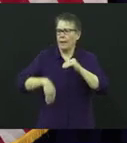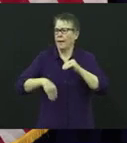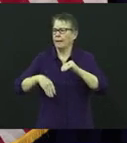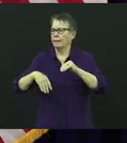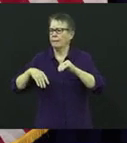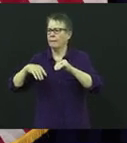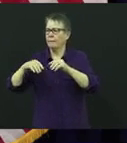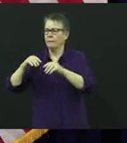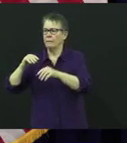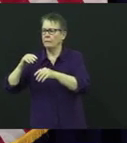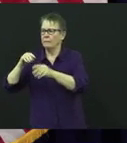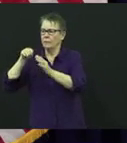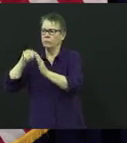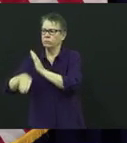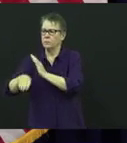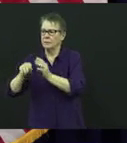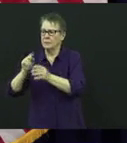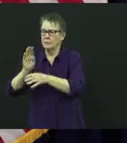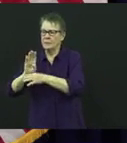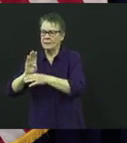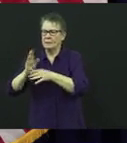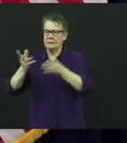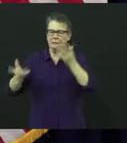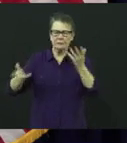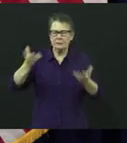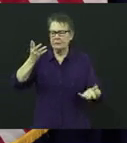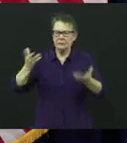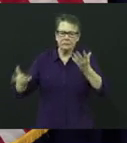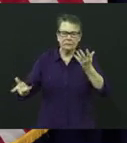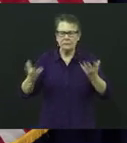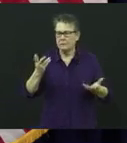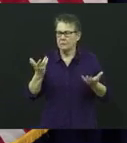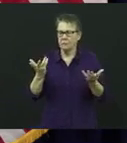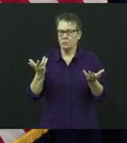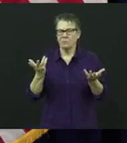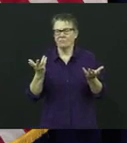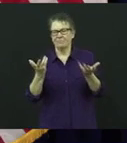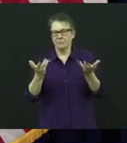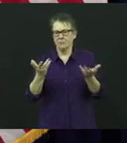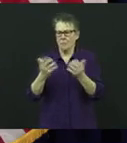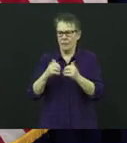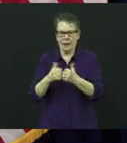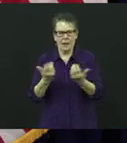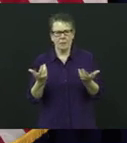done responsibly is the action that, God willing, Congress is taking today. That is